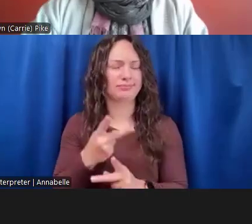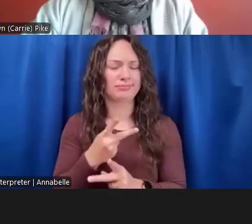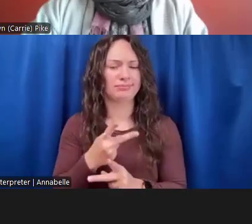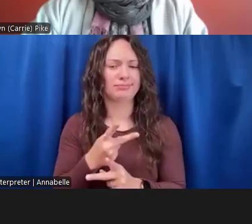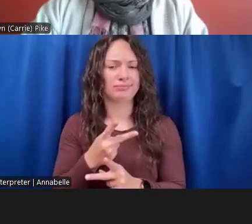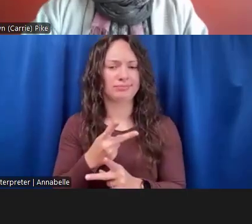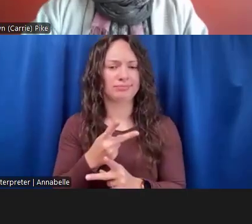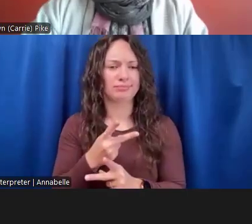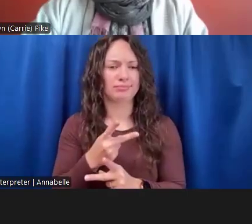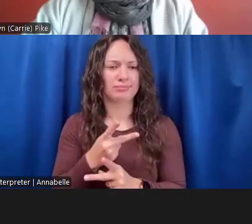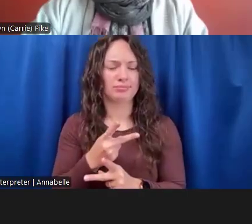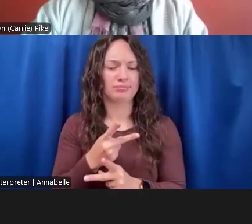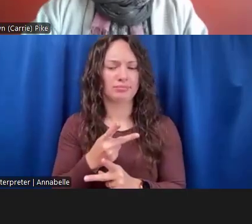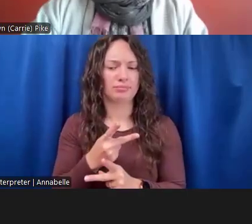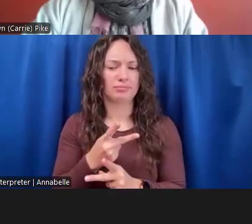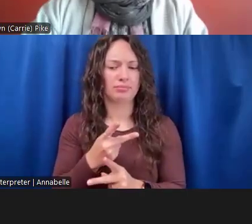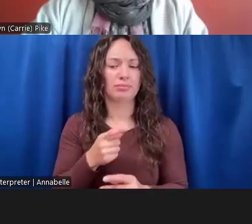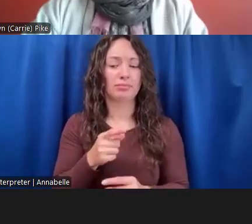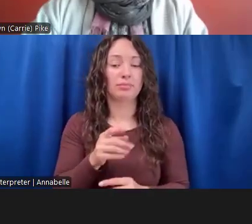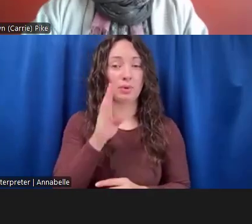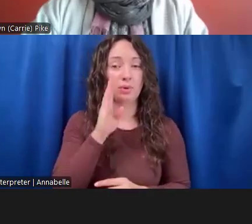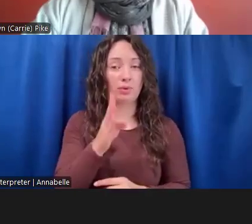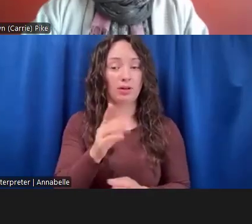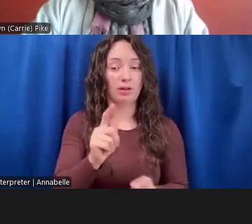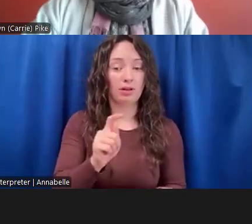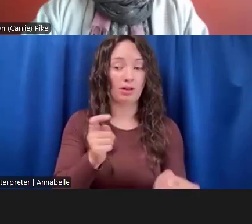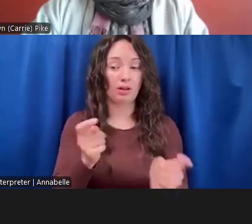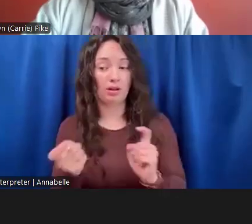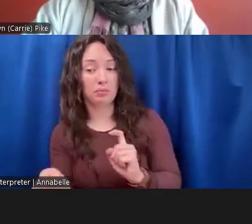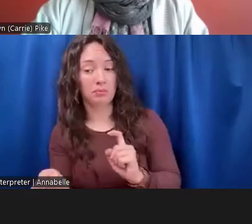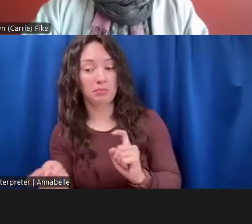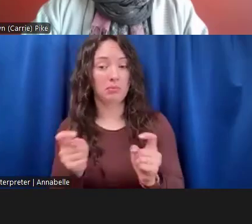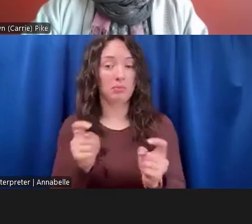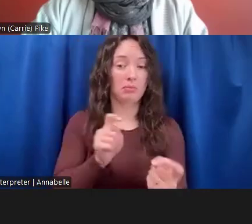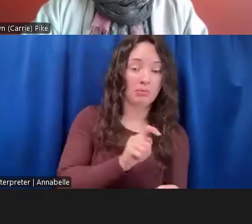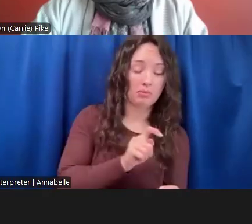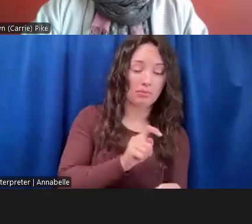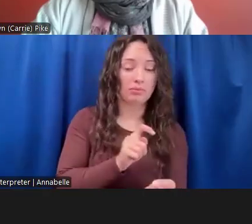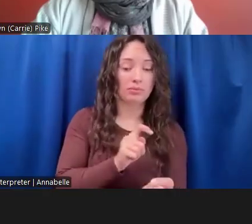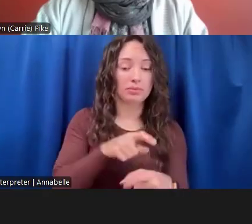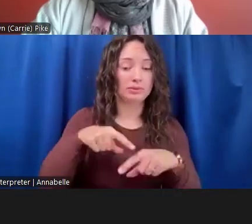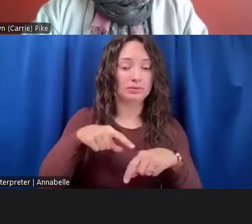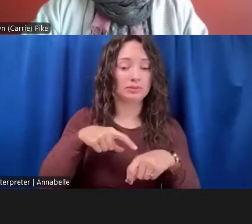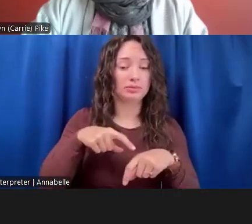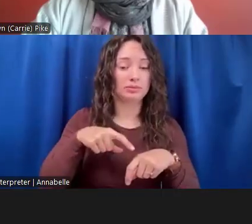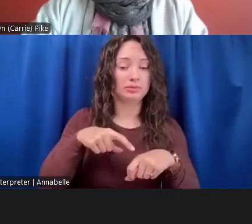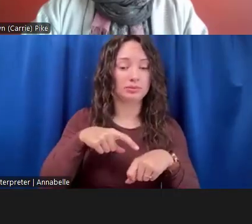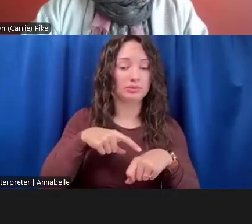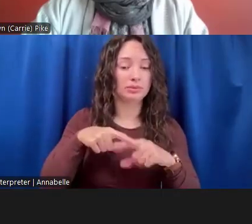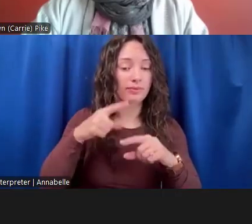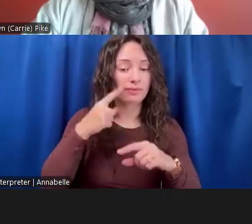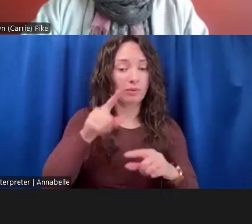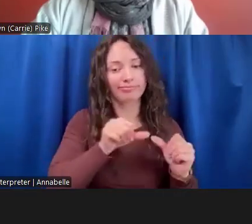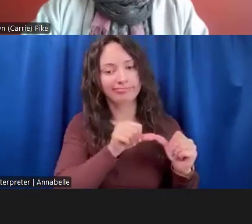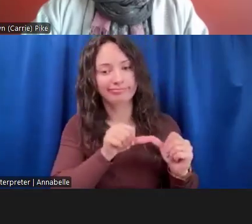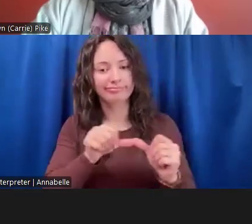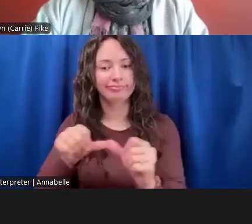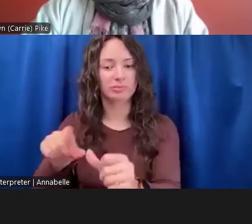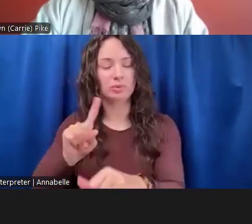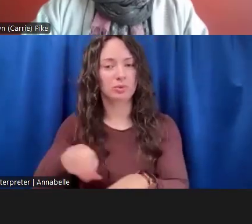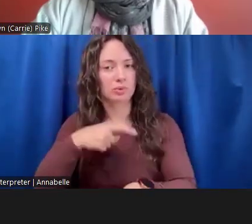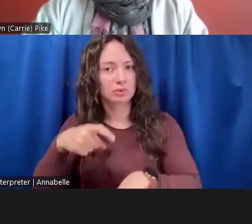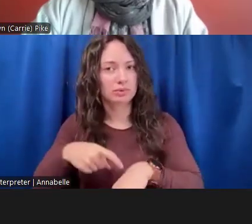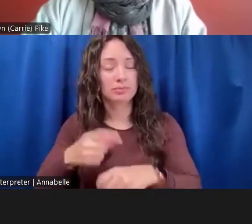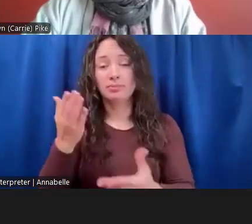it tilt certain directions for long periods of time, in which case you might, see further elimination of certain